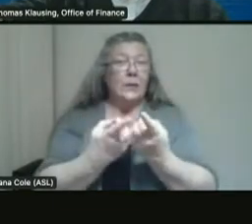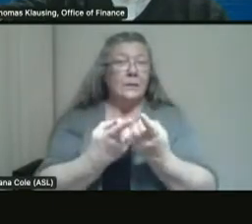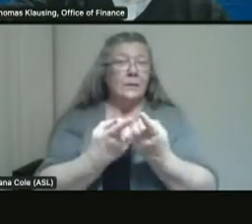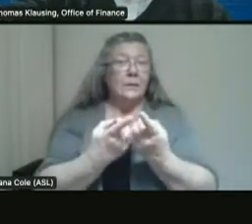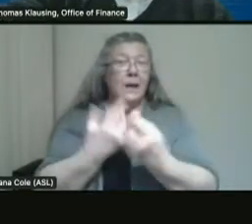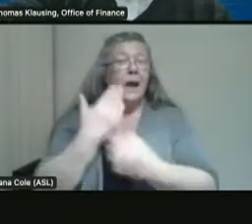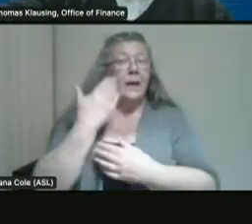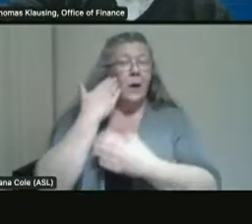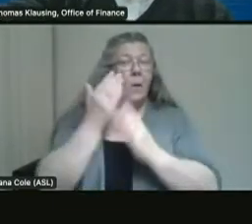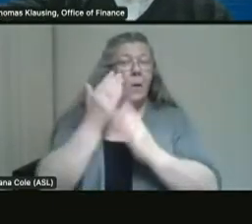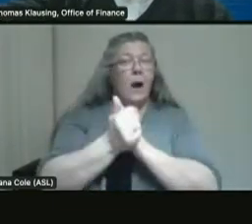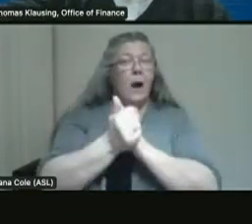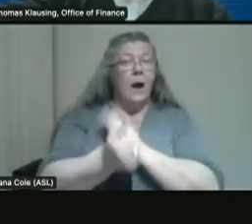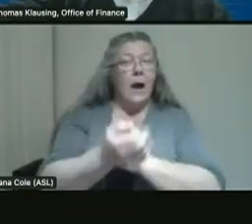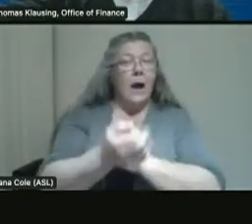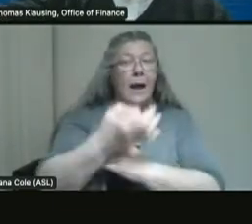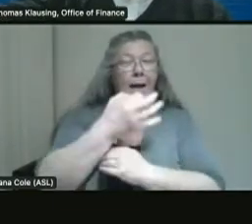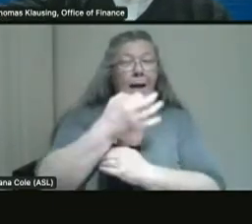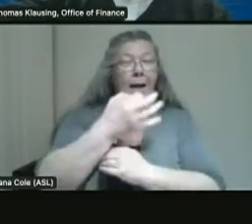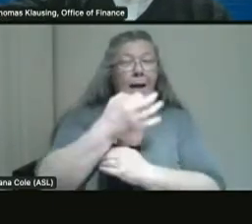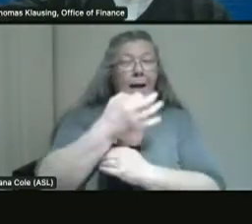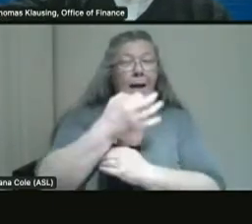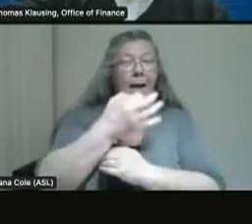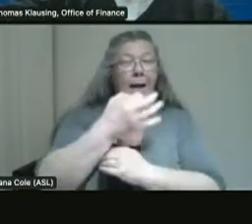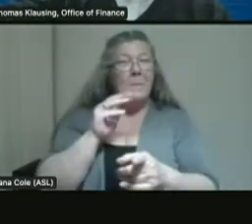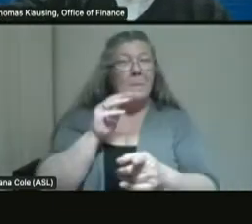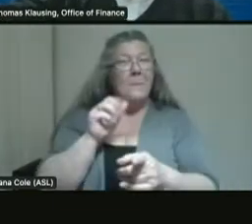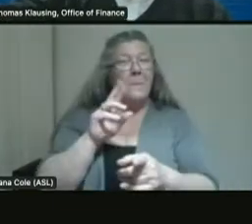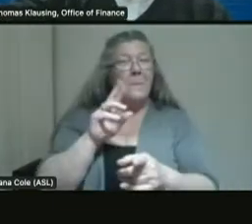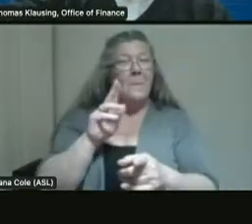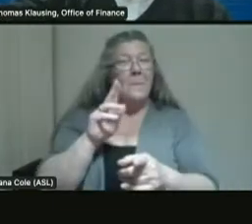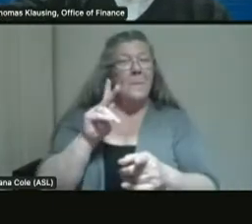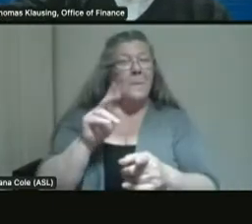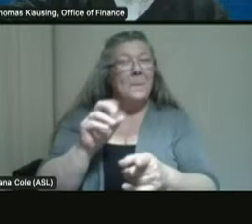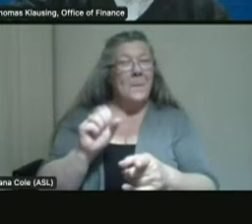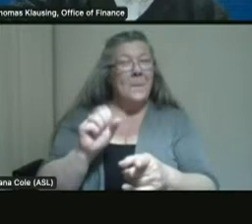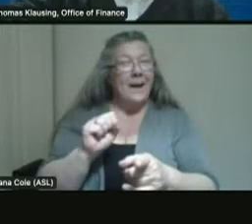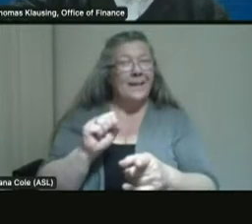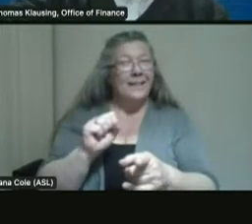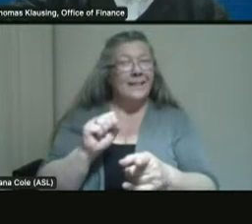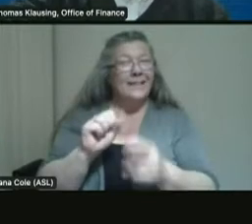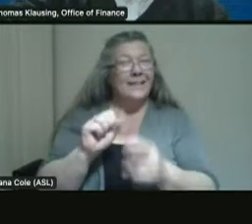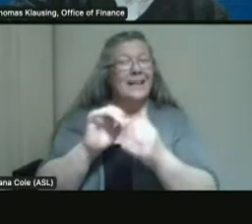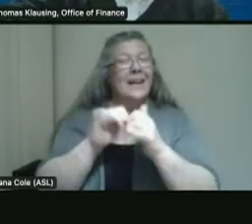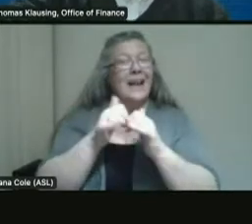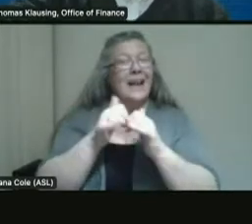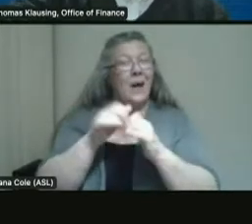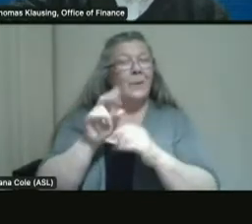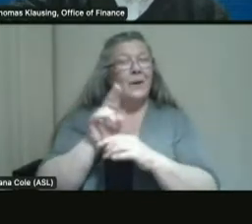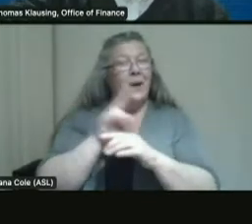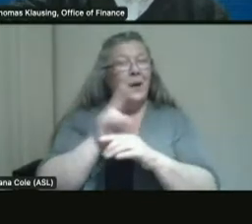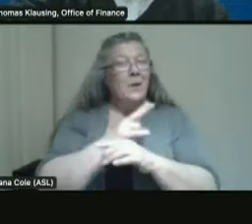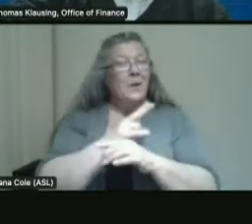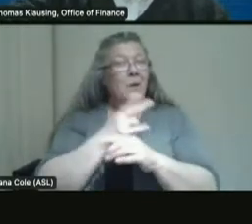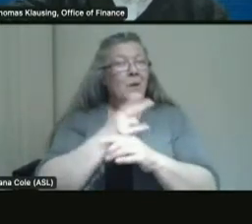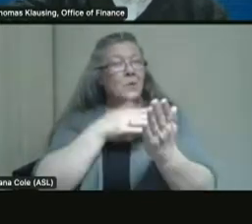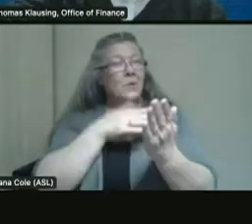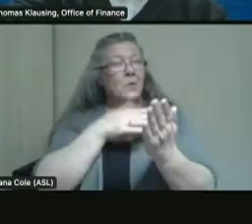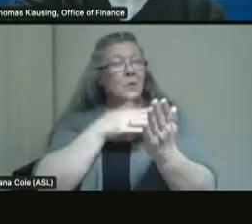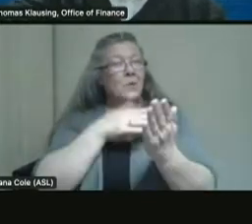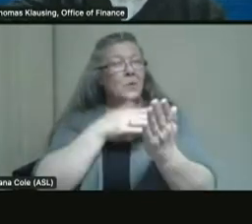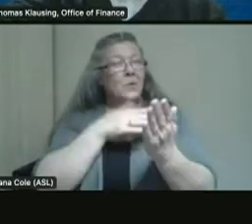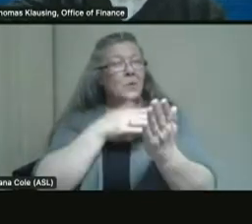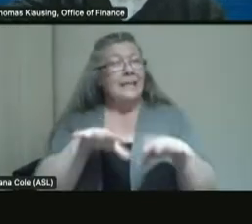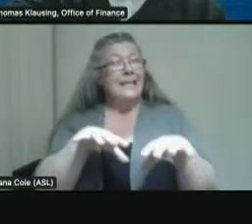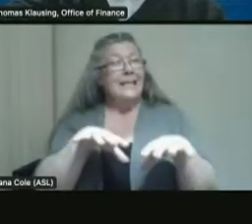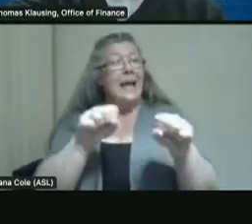here on the line. I'll let her speak to some other strategies that we have utilized to address this recruitment and retention. Well, good